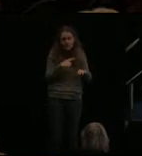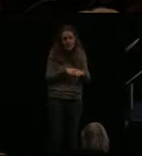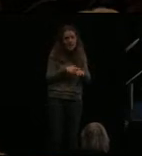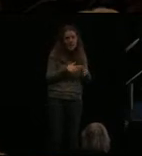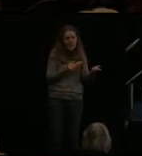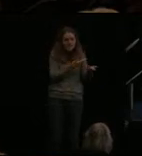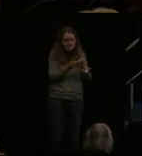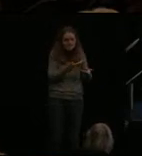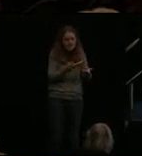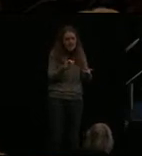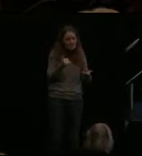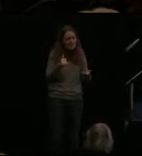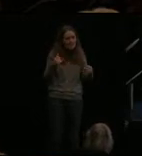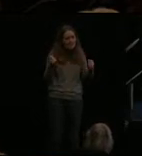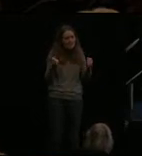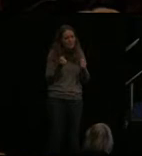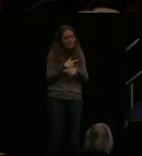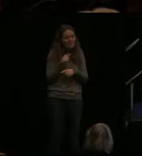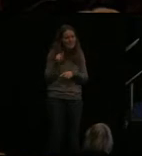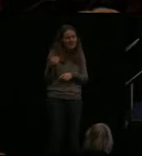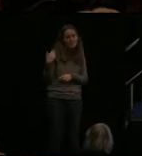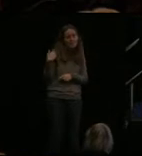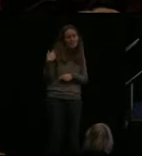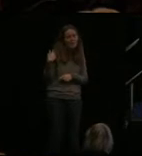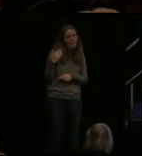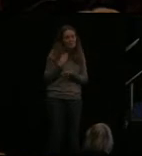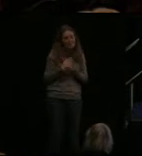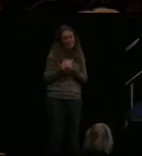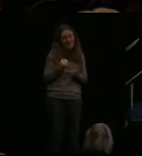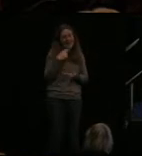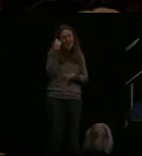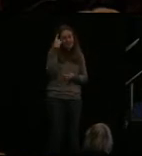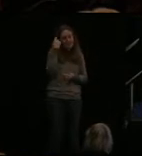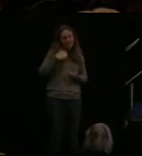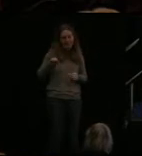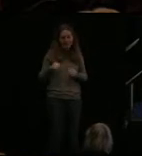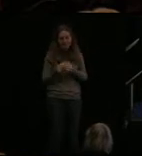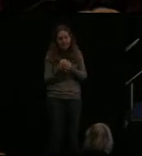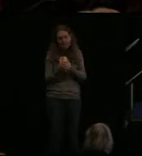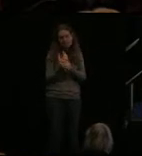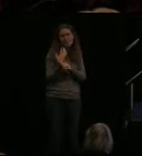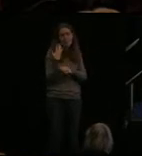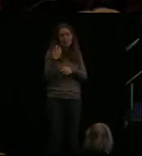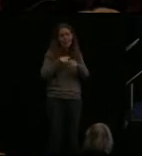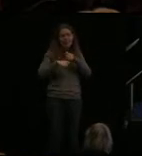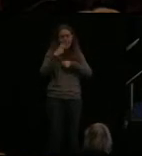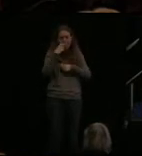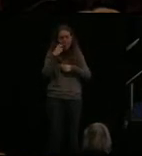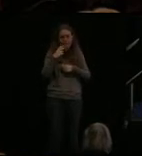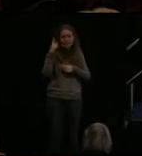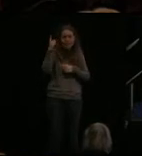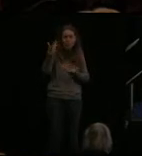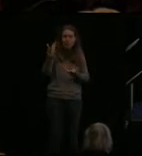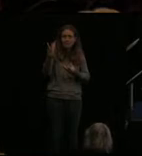did we miss our calling? And yet, I've realized as I've matured, as I've got older, that God puts things in our hearts. And